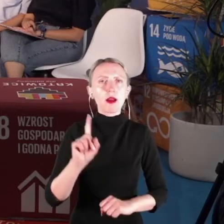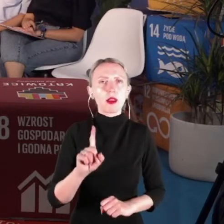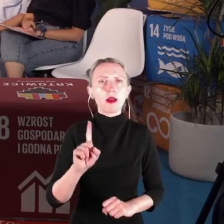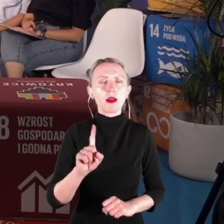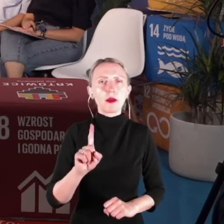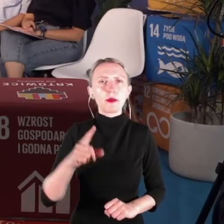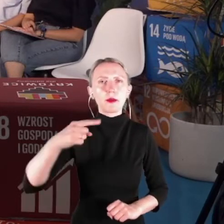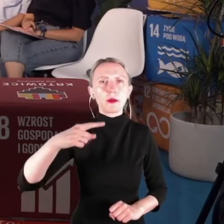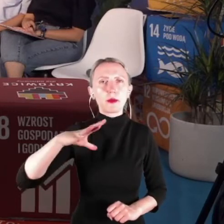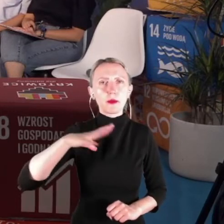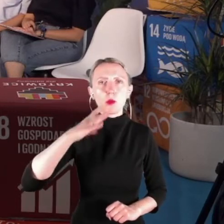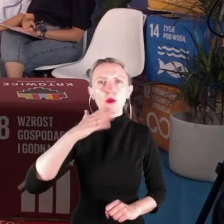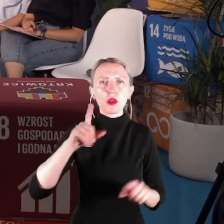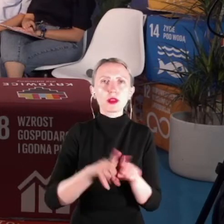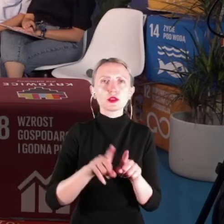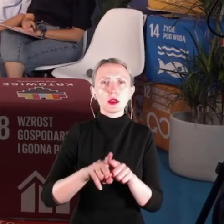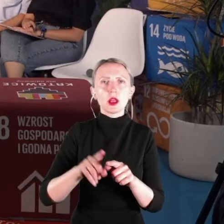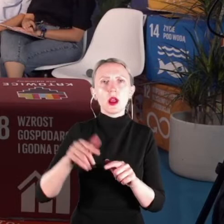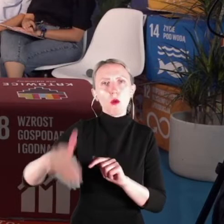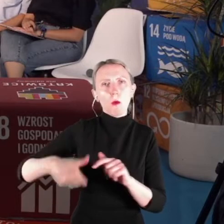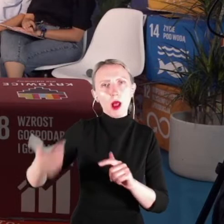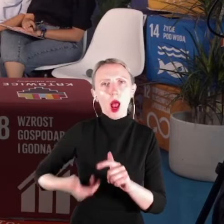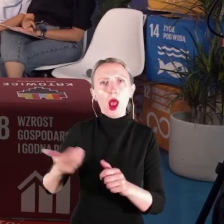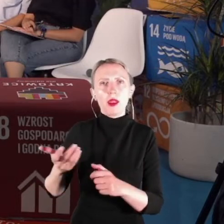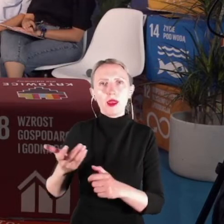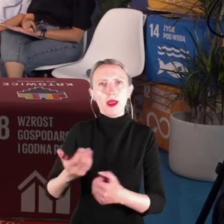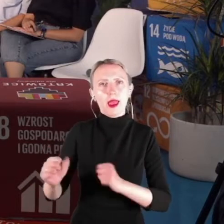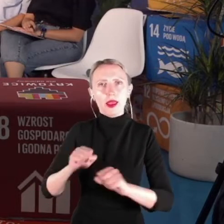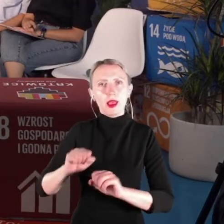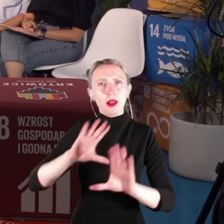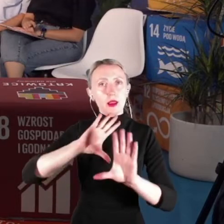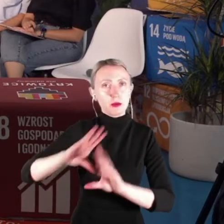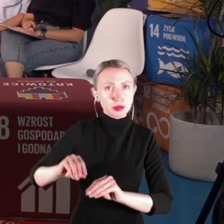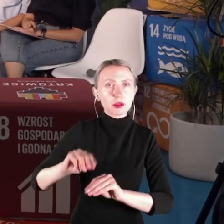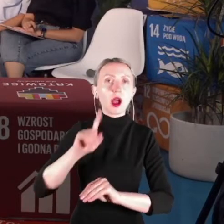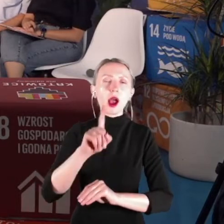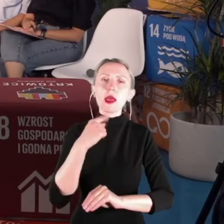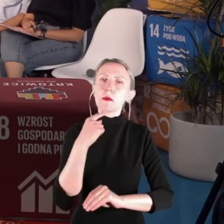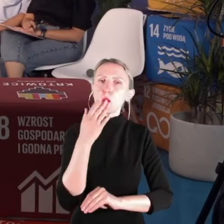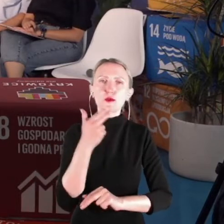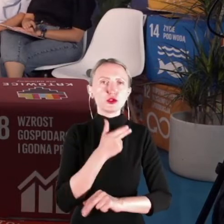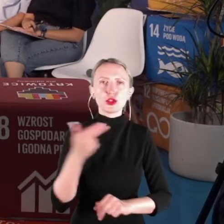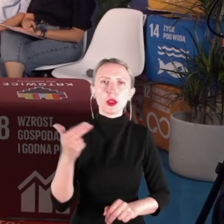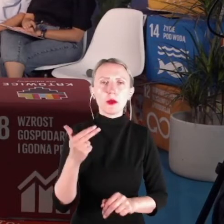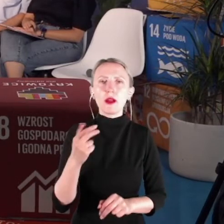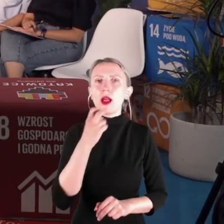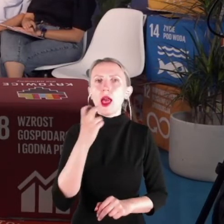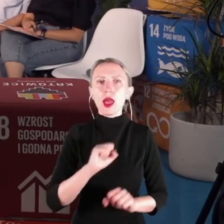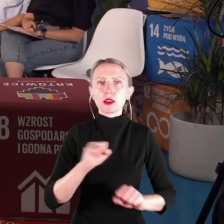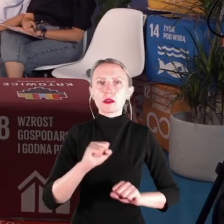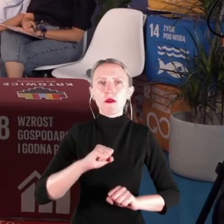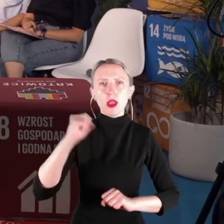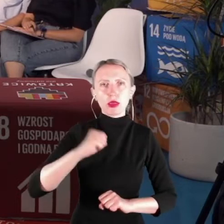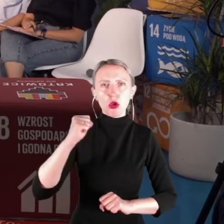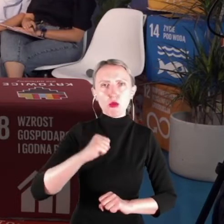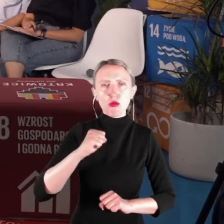energy aspect. And I think in this region, like east from Poland, it's really crucial. Like you see on this